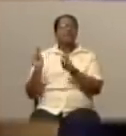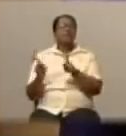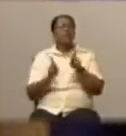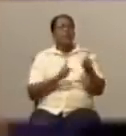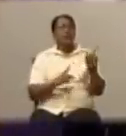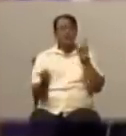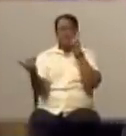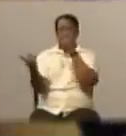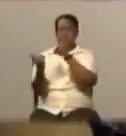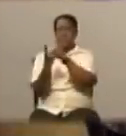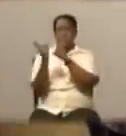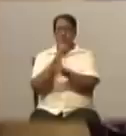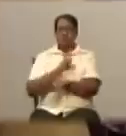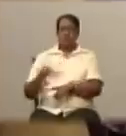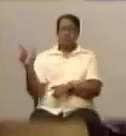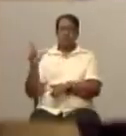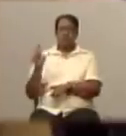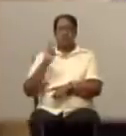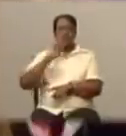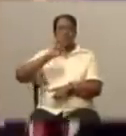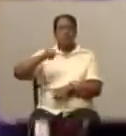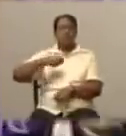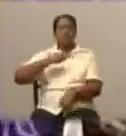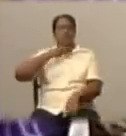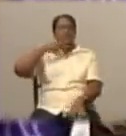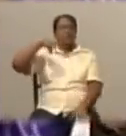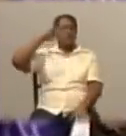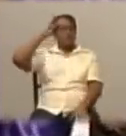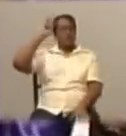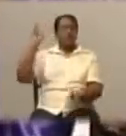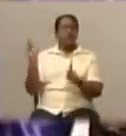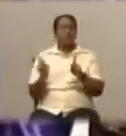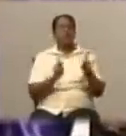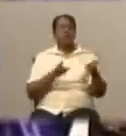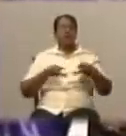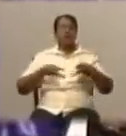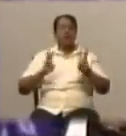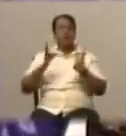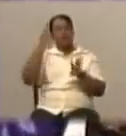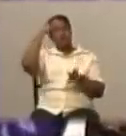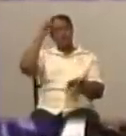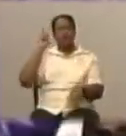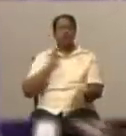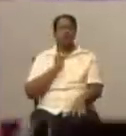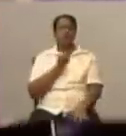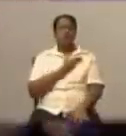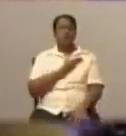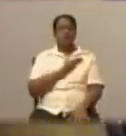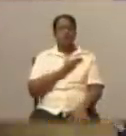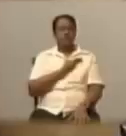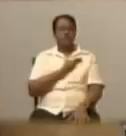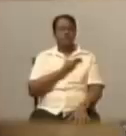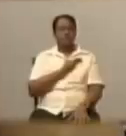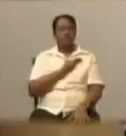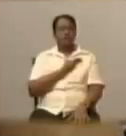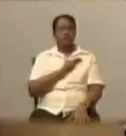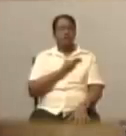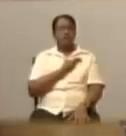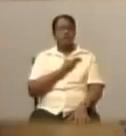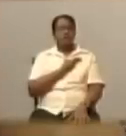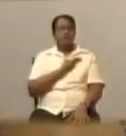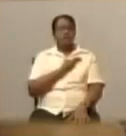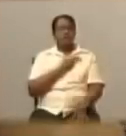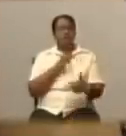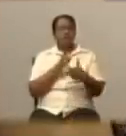the Lord. He was the one actually who prepared the way to the Lord. And of course,